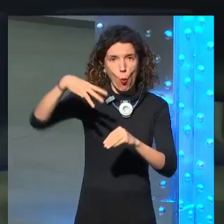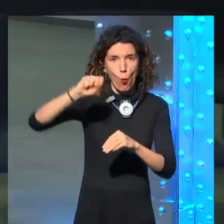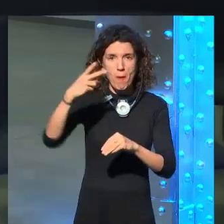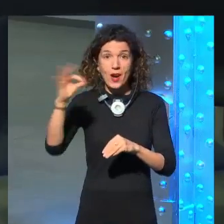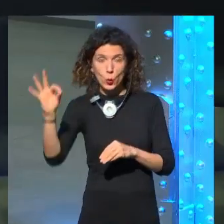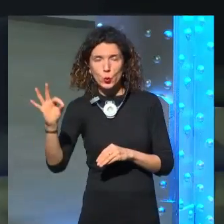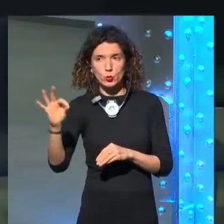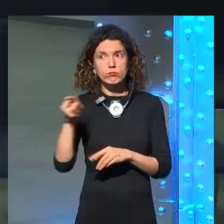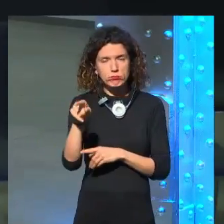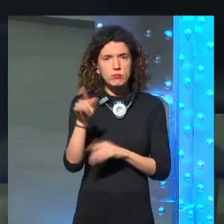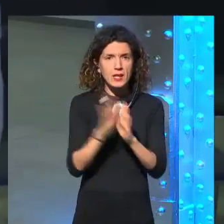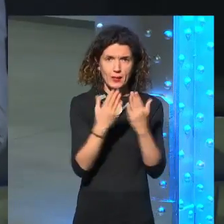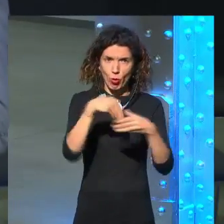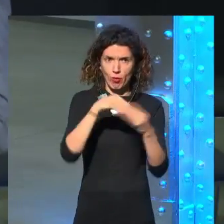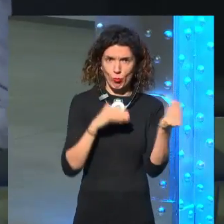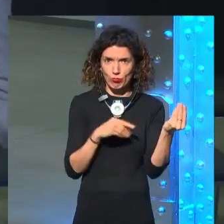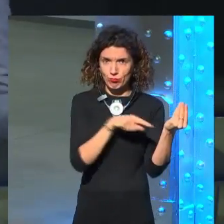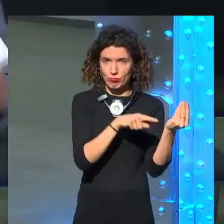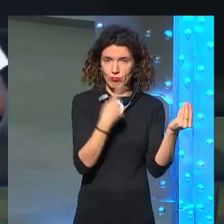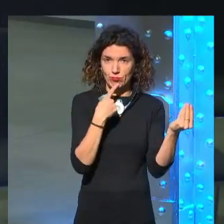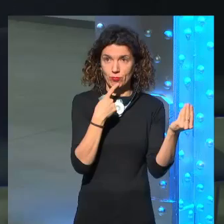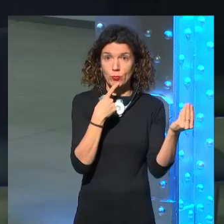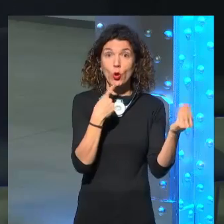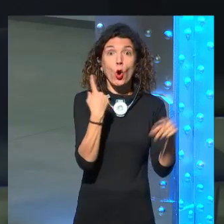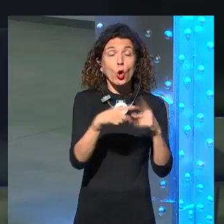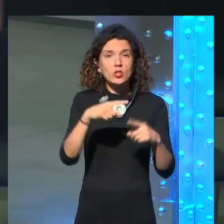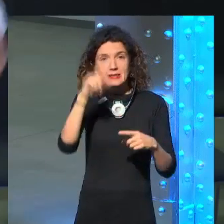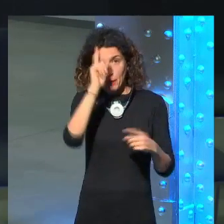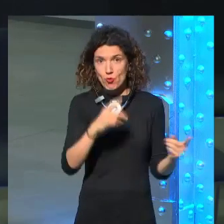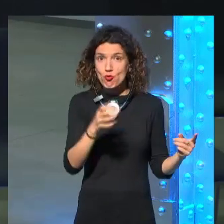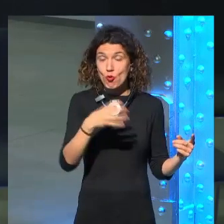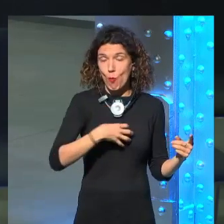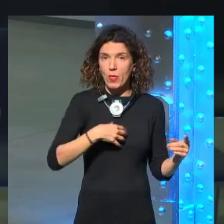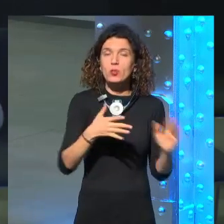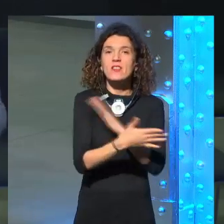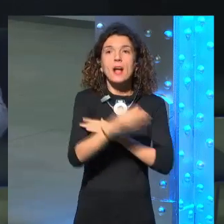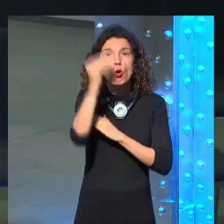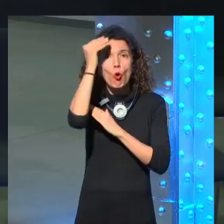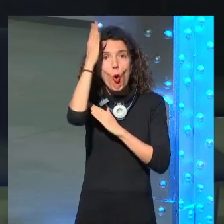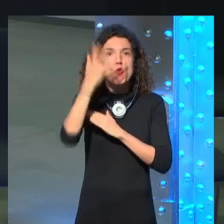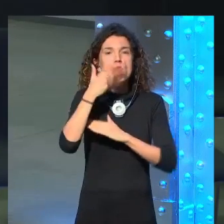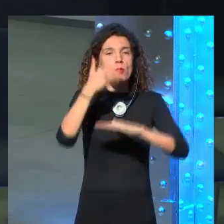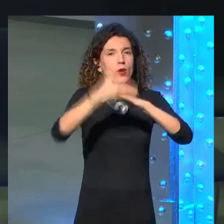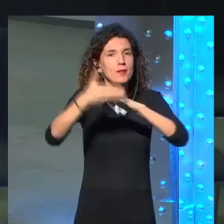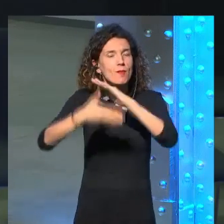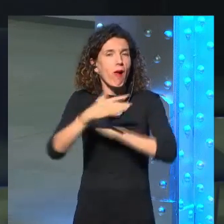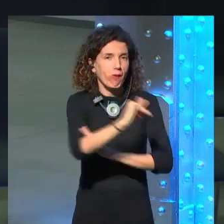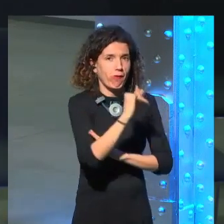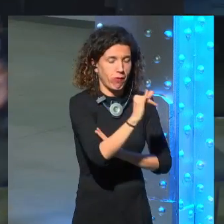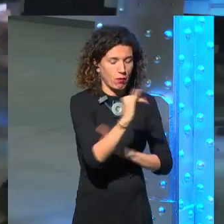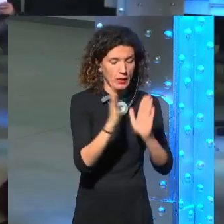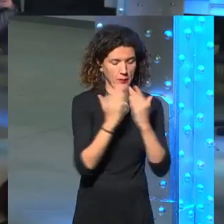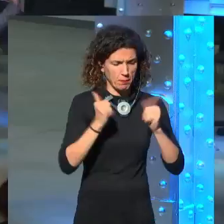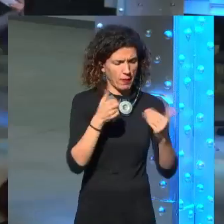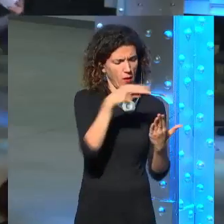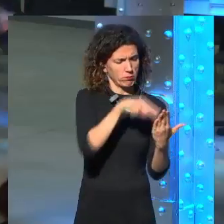will explain a little bit Marcus' book. But what we cannot know talks about the limits of